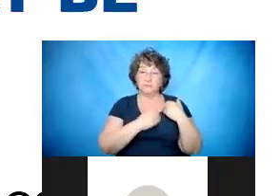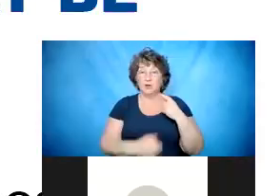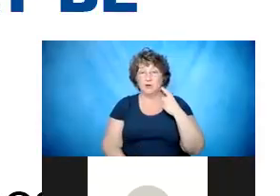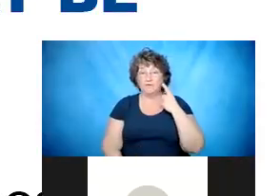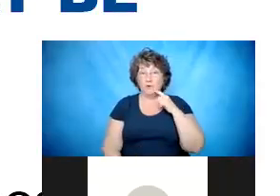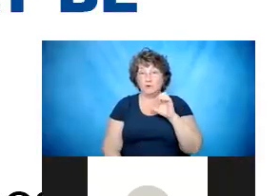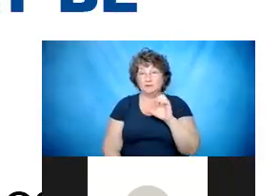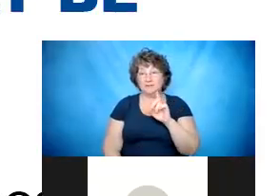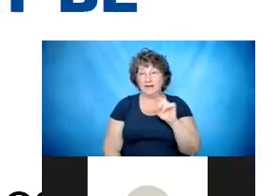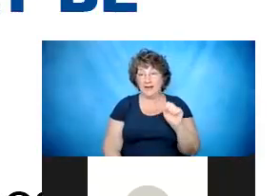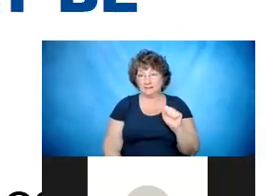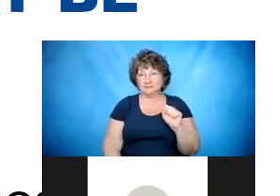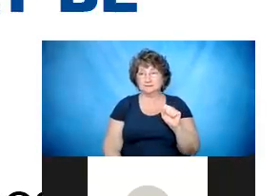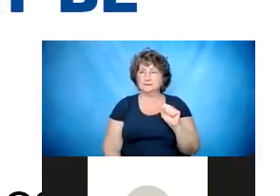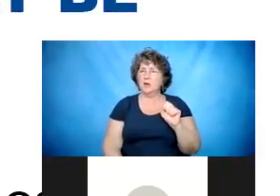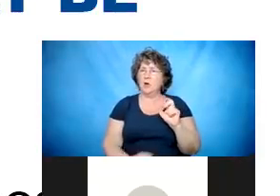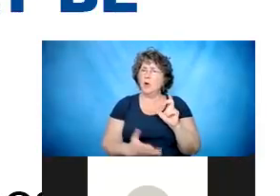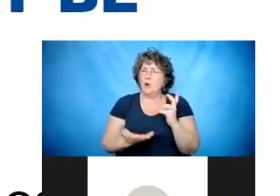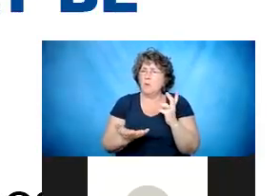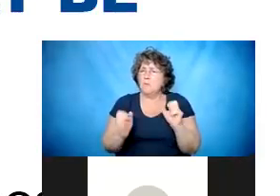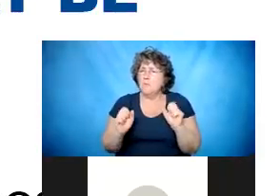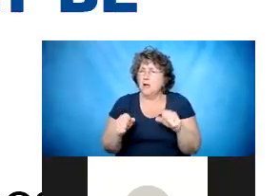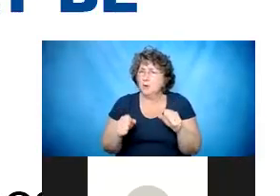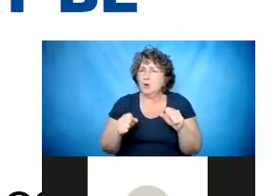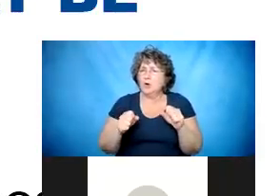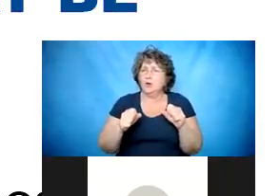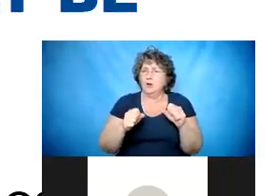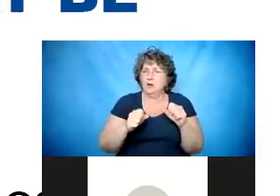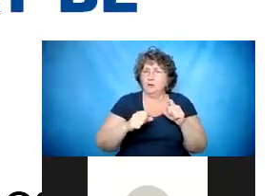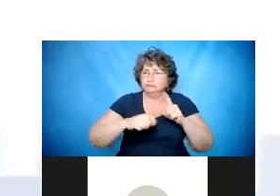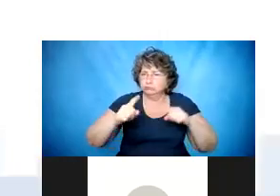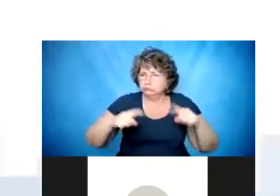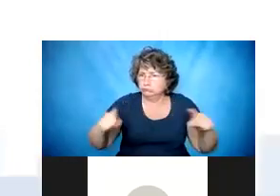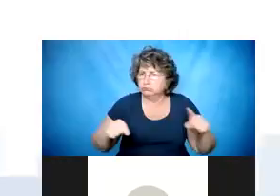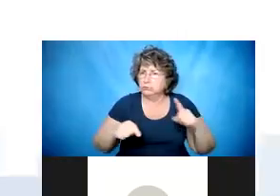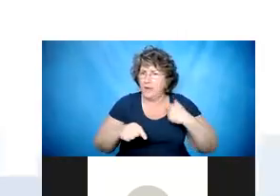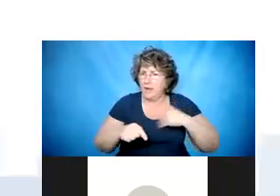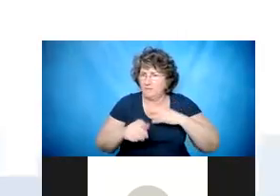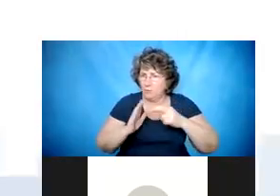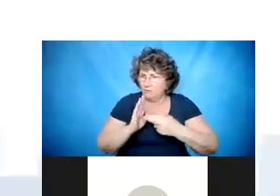some variations across our roles across the state. Next slide, please.